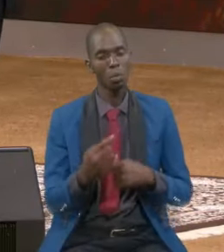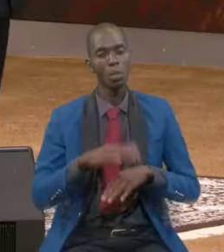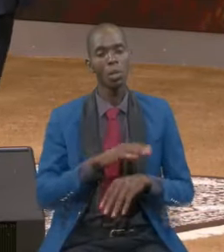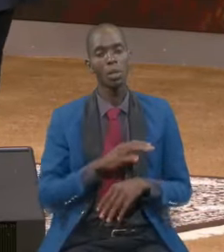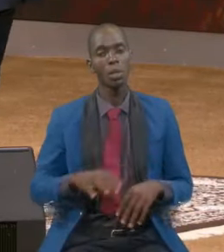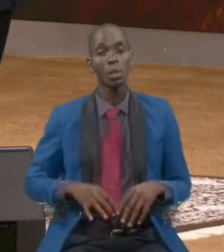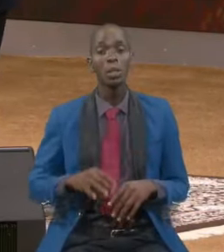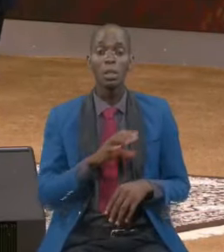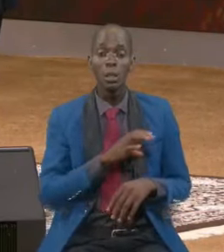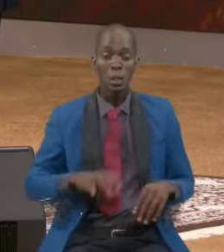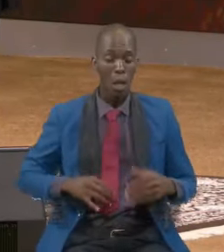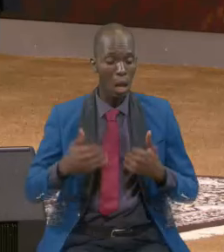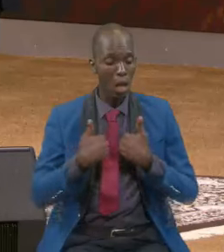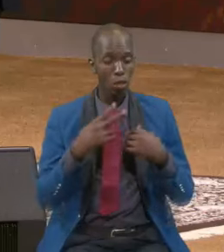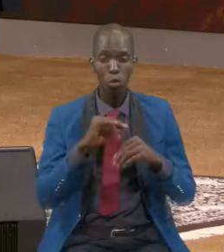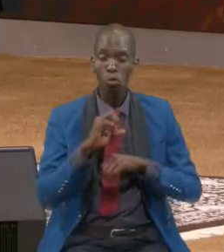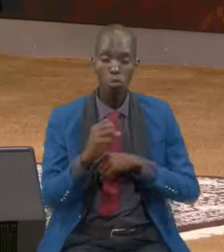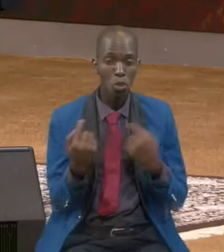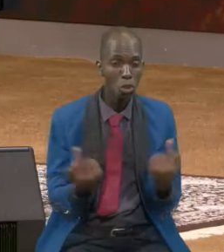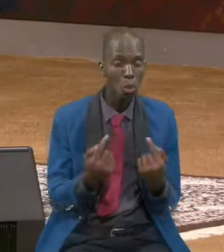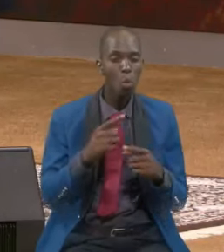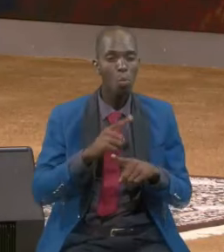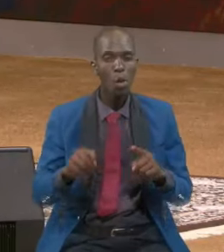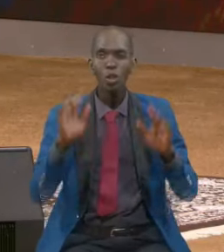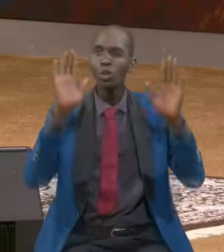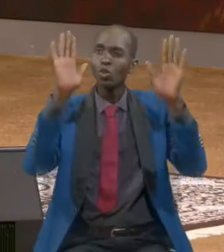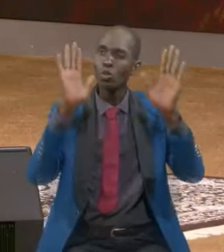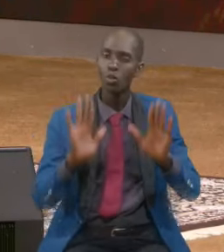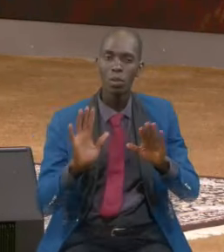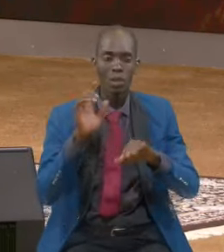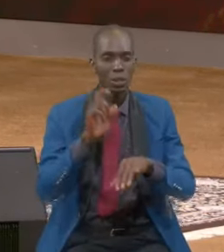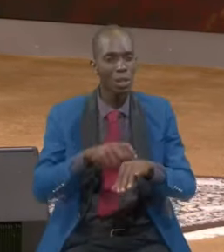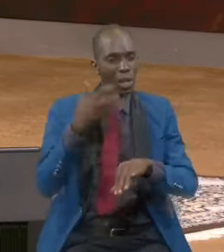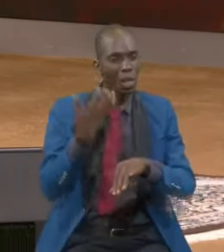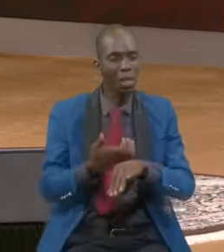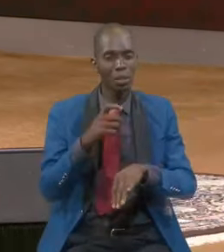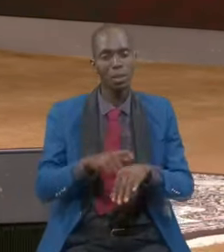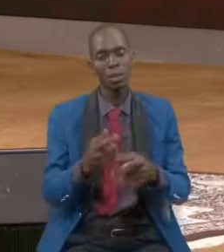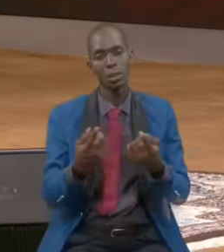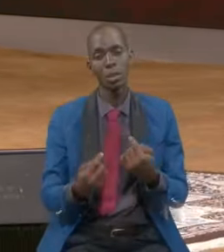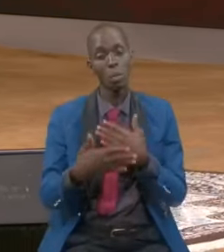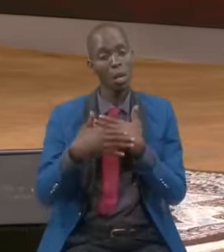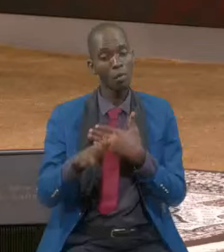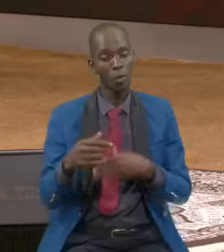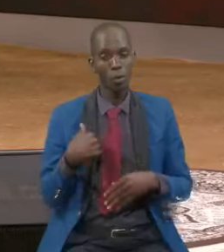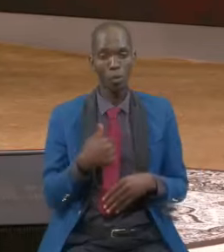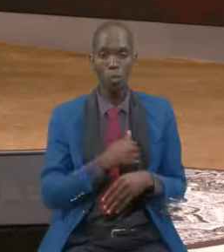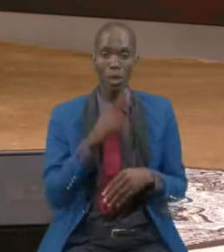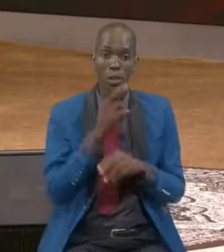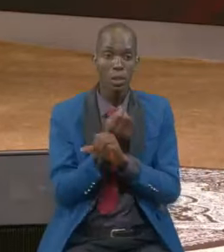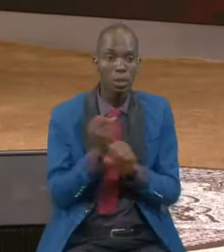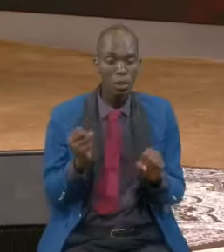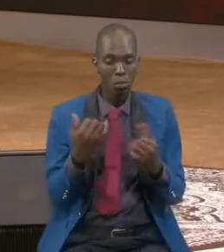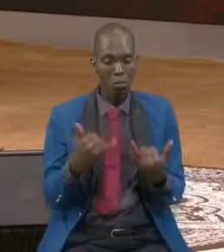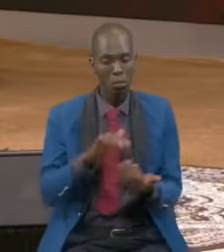sin yet. Troublous times. Tough times came. So after we are saved, children